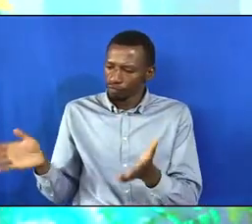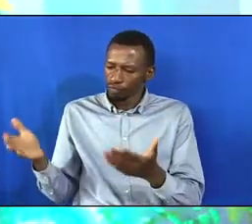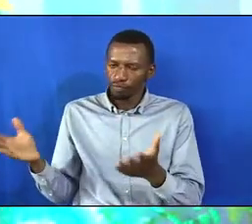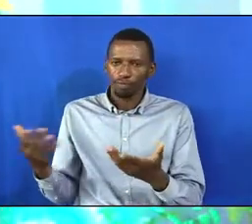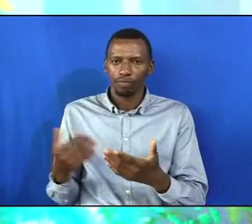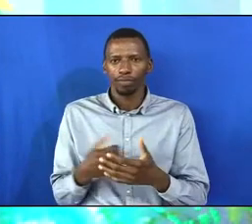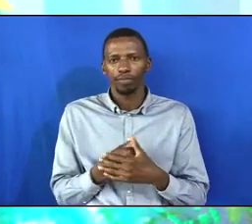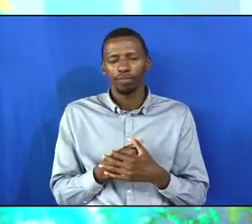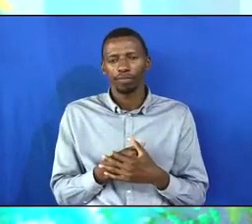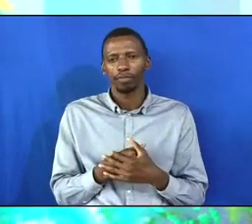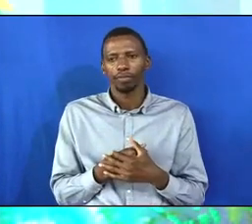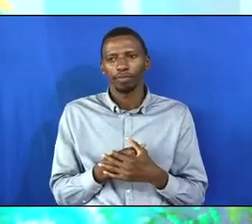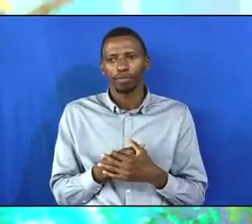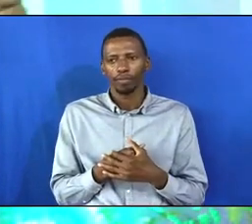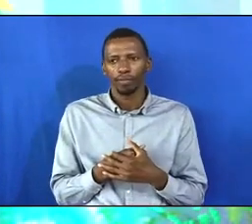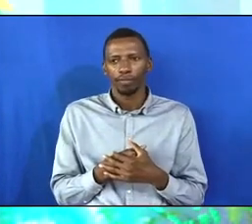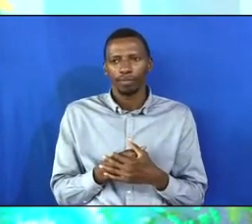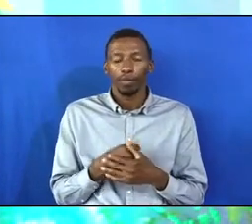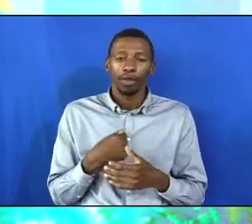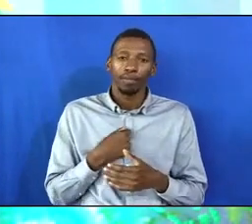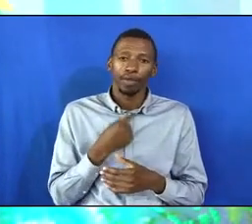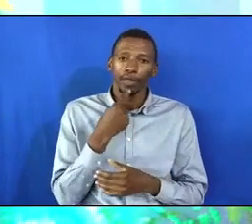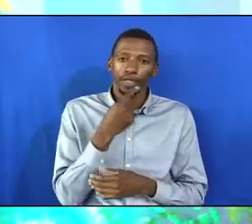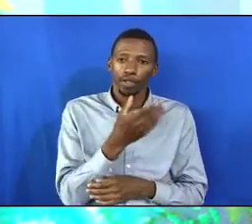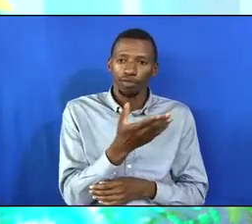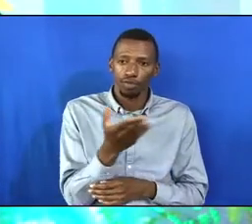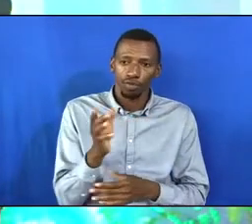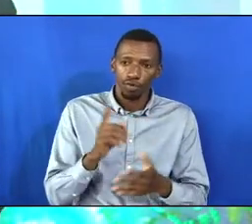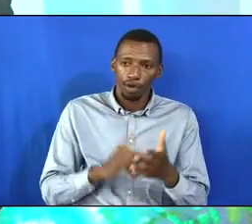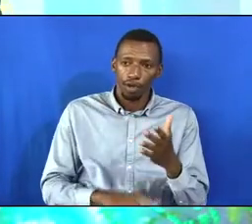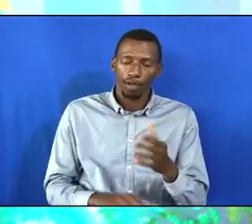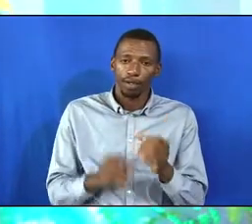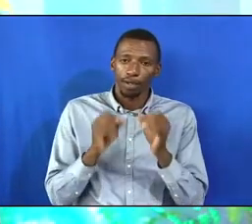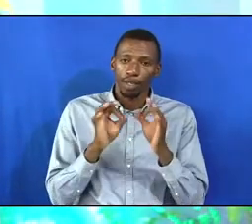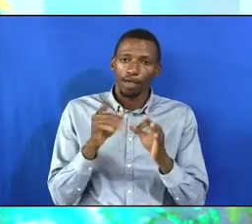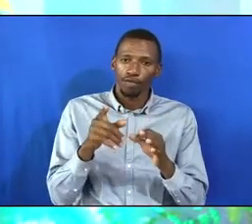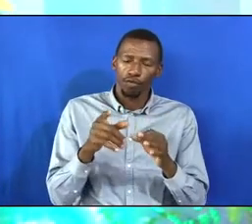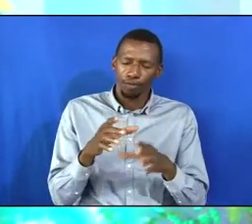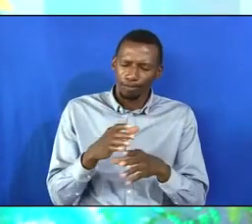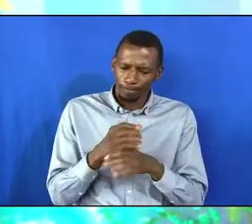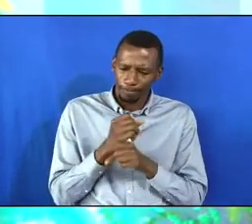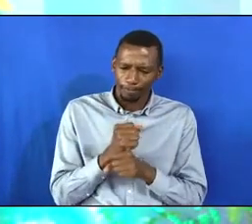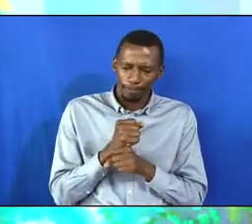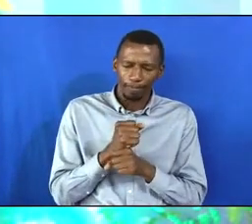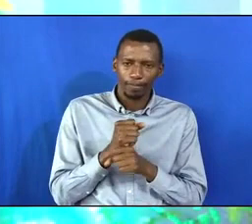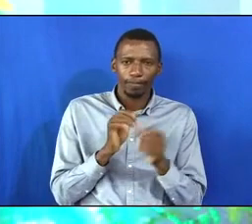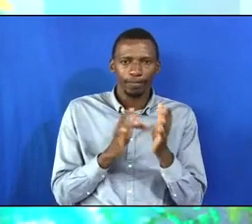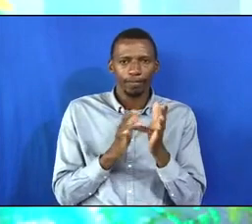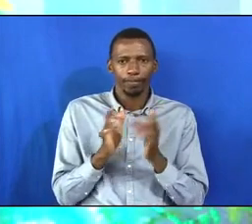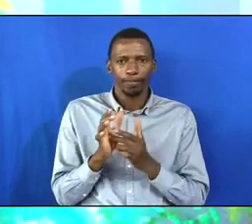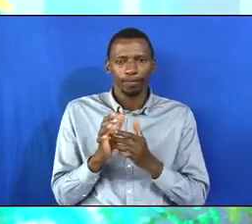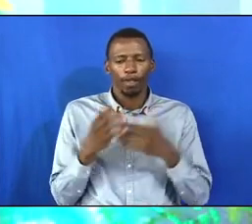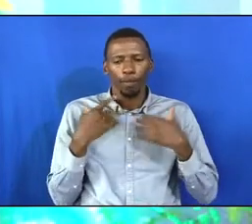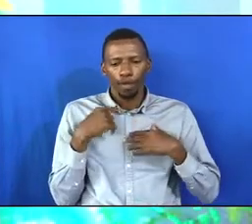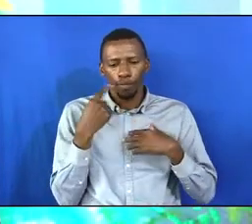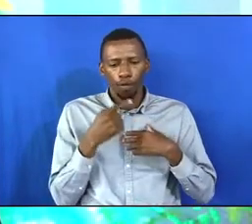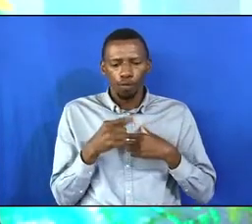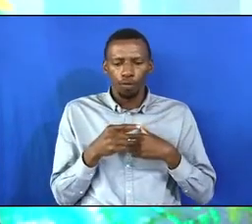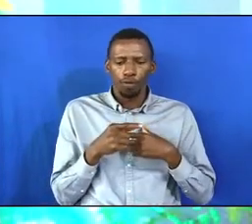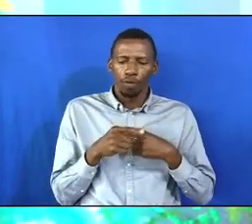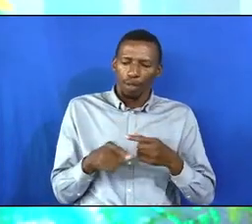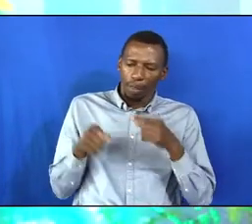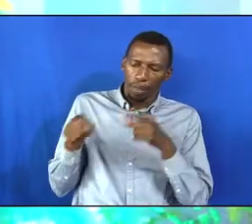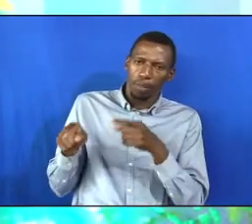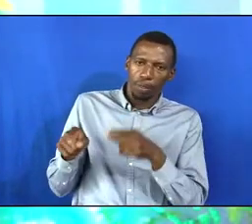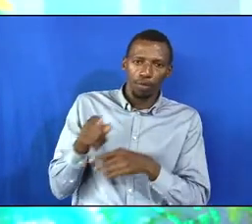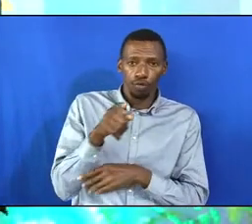squad. Let me tell you, if you hold on unto Jesus, those who ridicule you on account of your